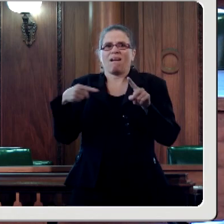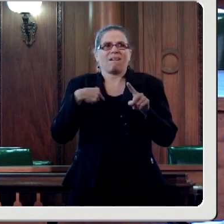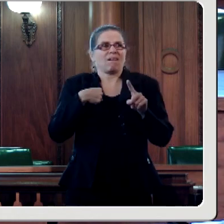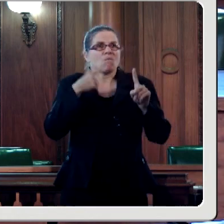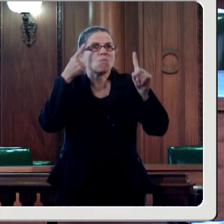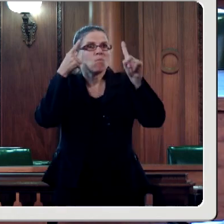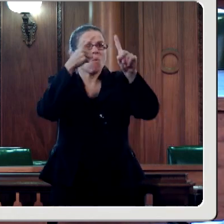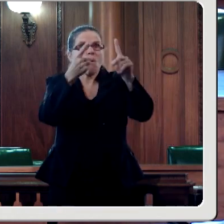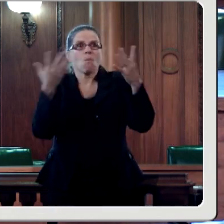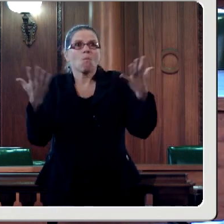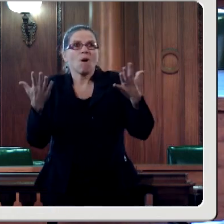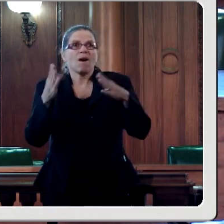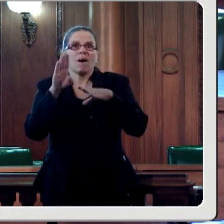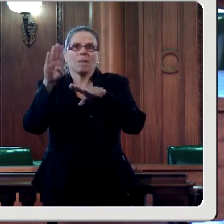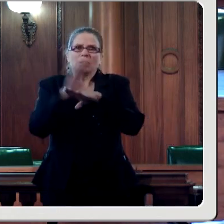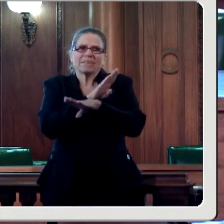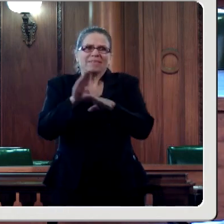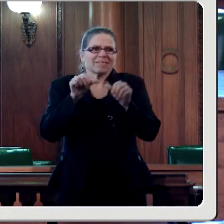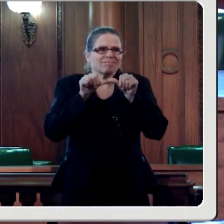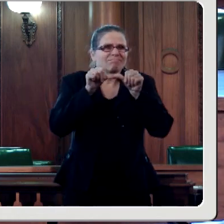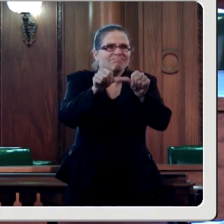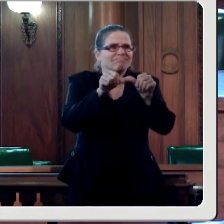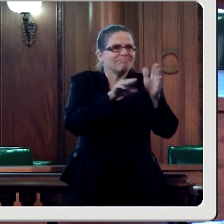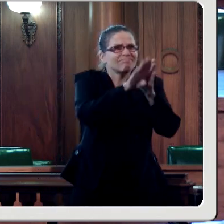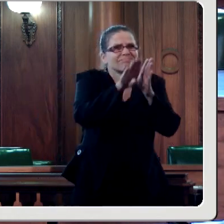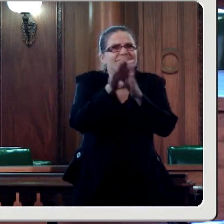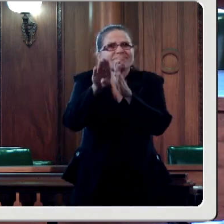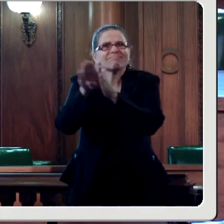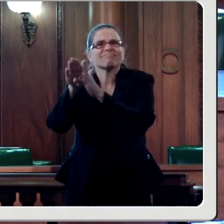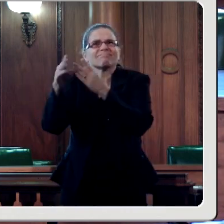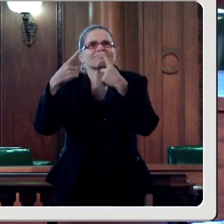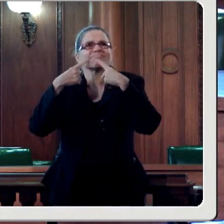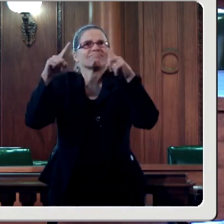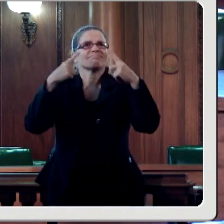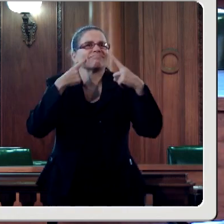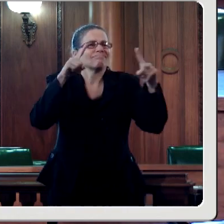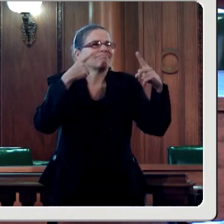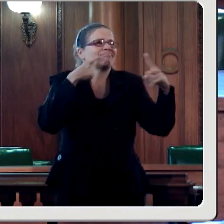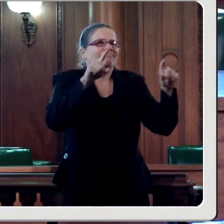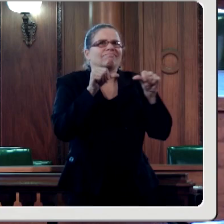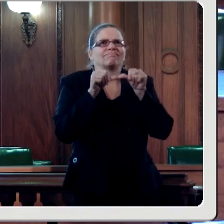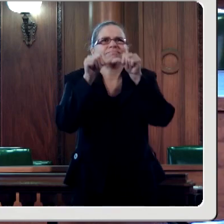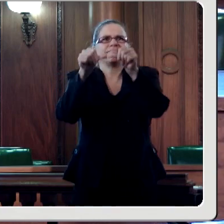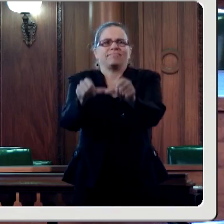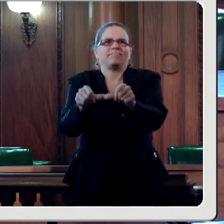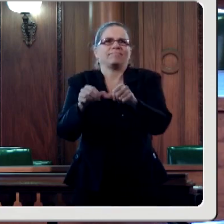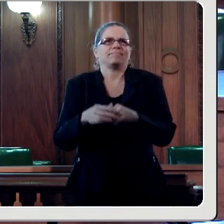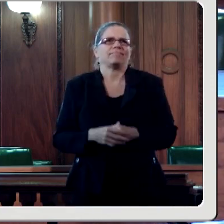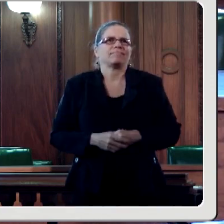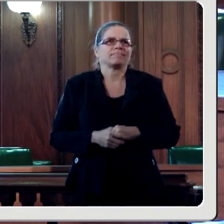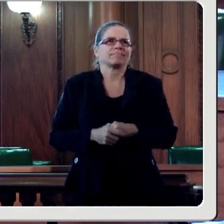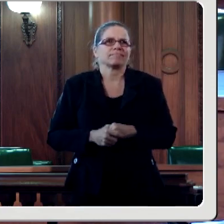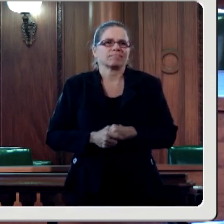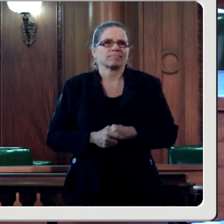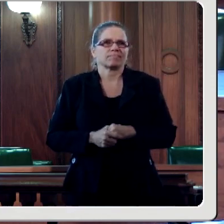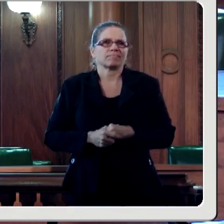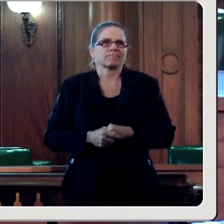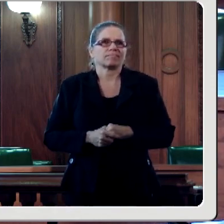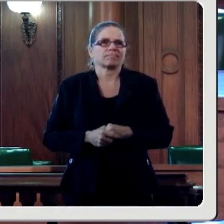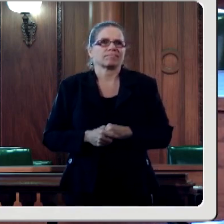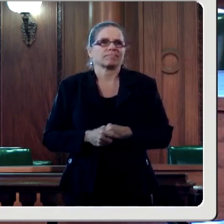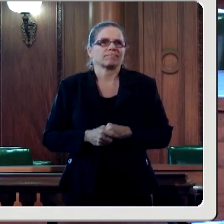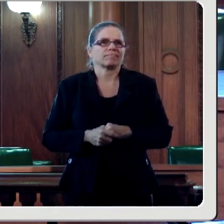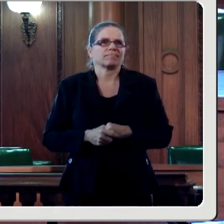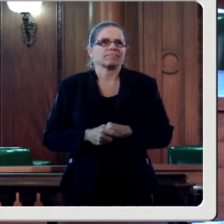the same and be patient. So next time, unless something comes up, whether positive or